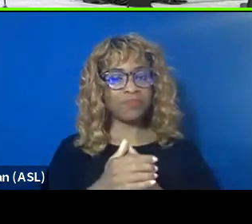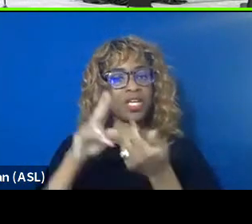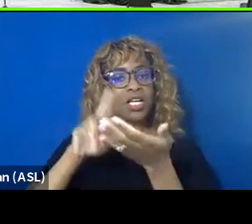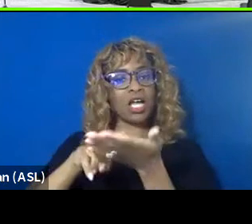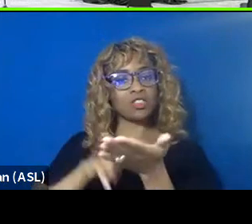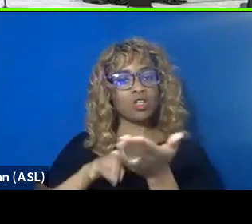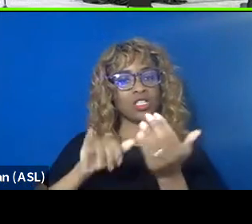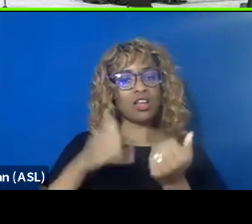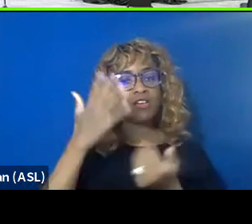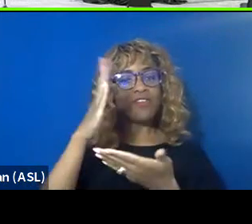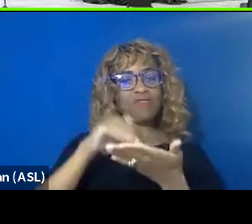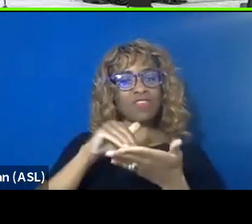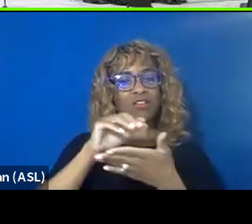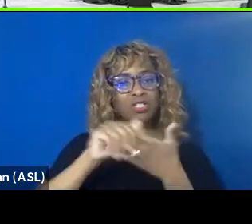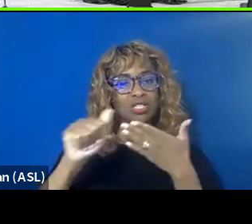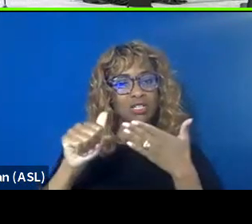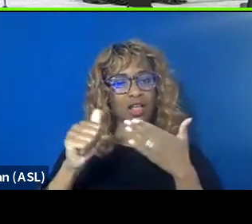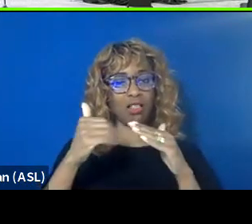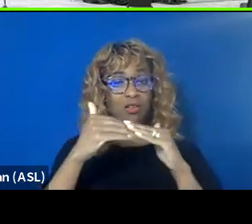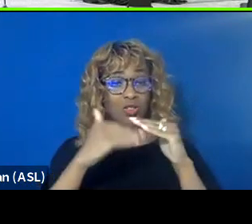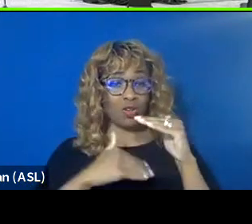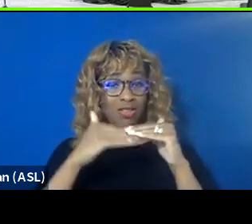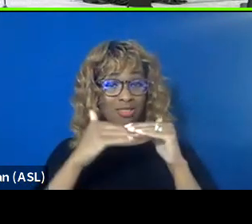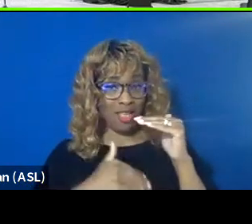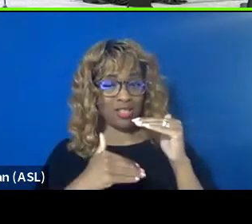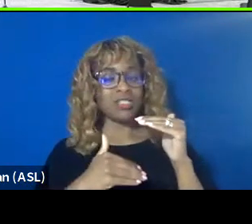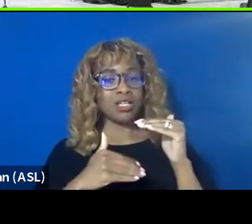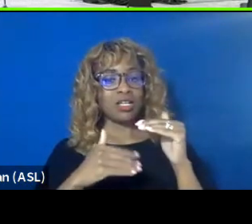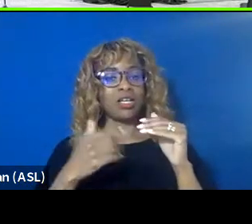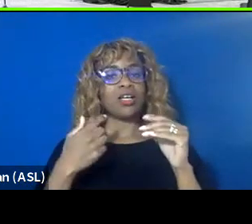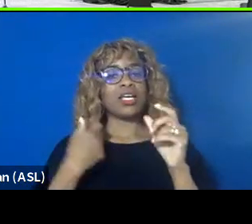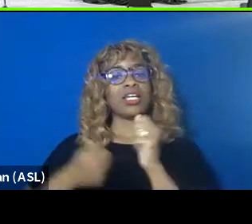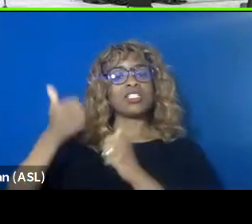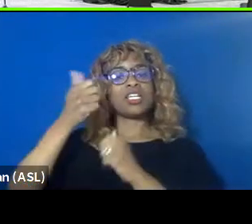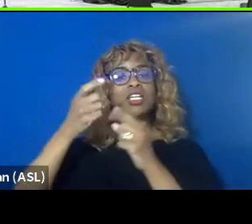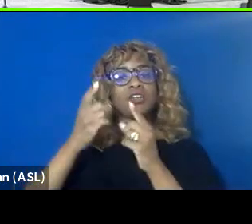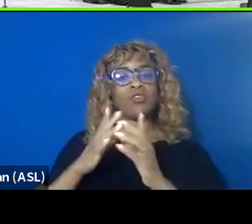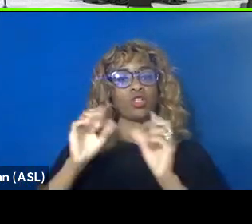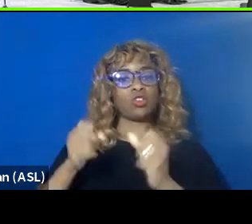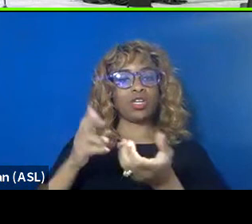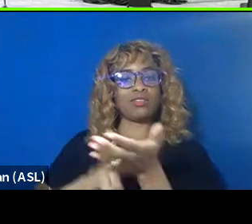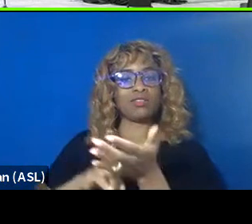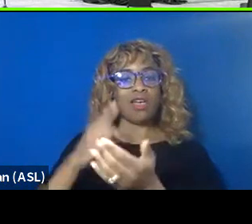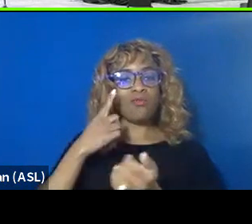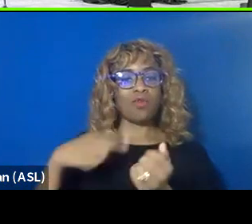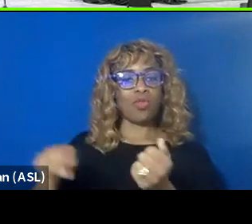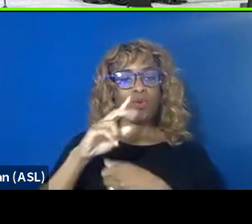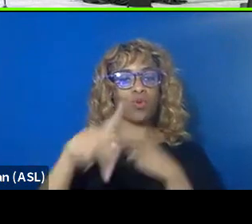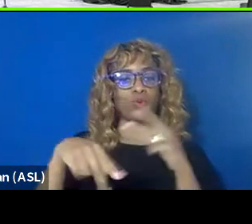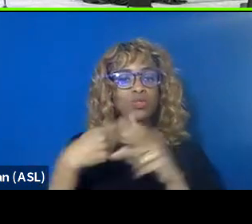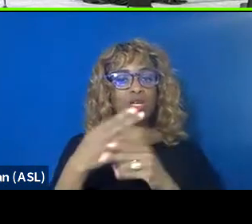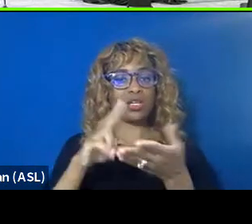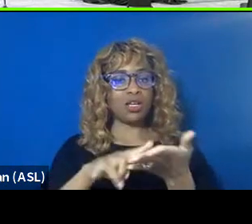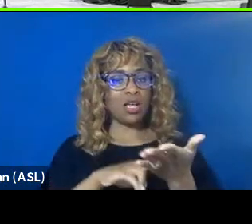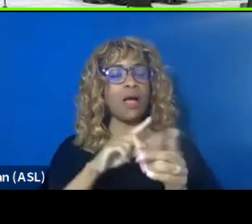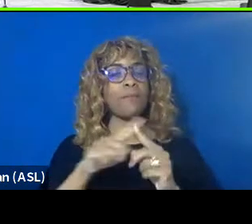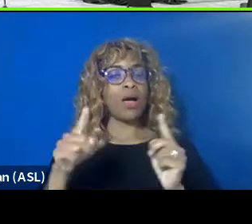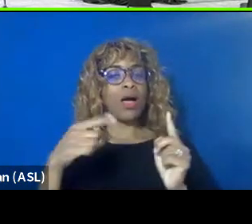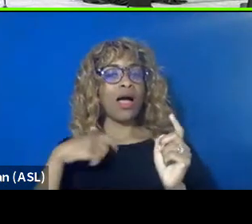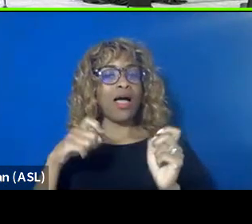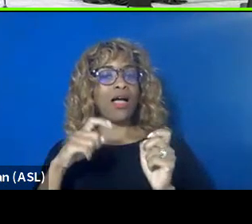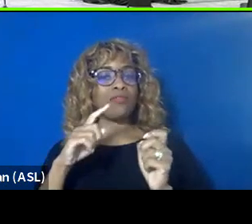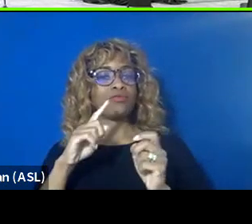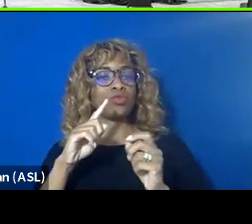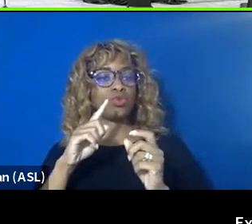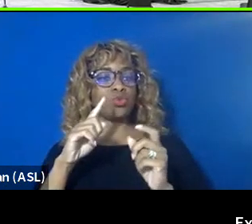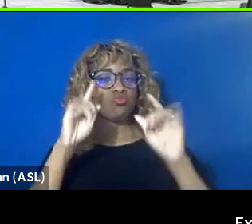that are $5,000 and under. The executive director can sign for those contracts. However, I'm obligated to make a report to